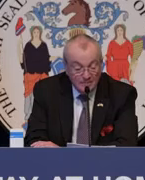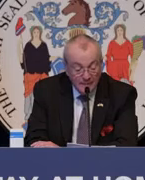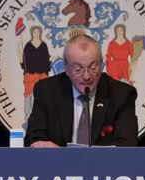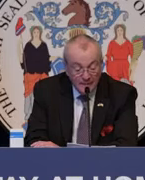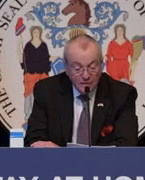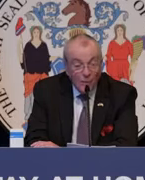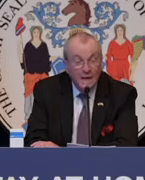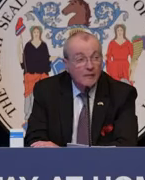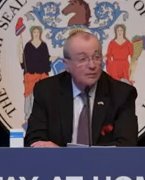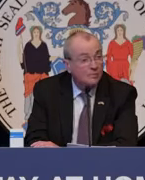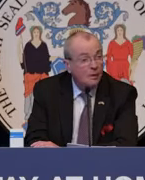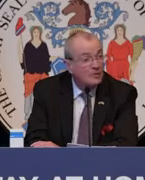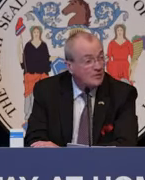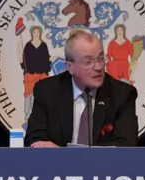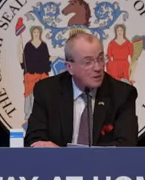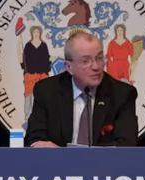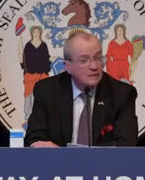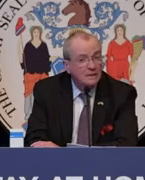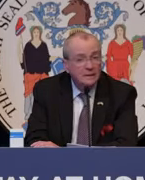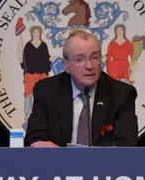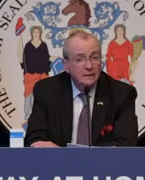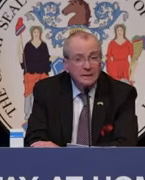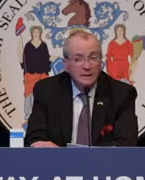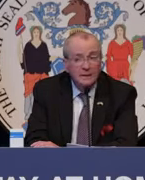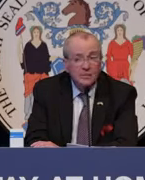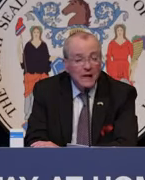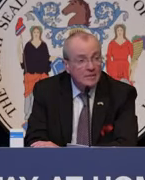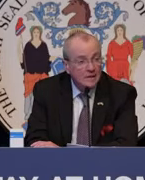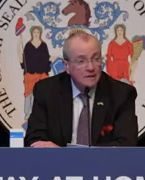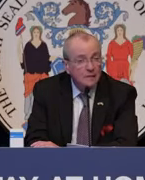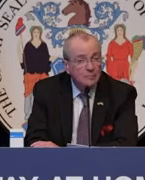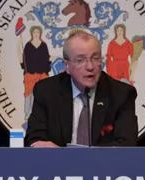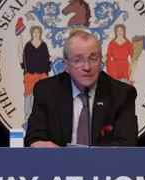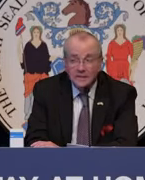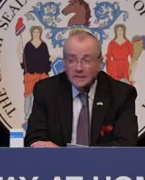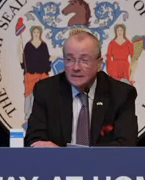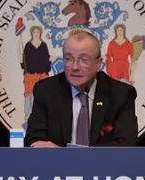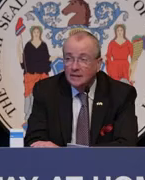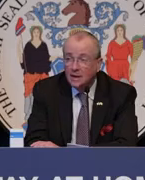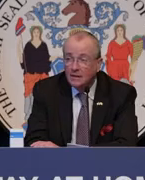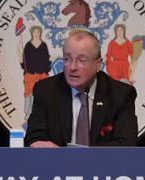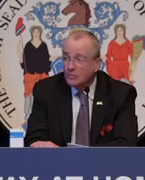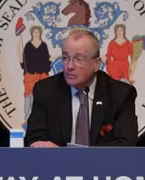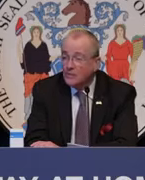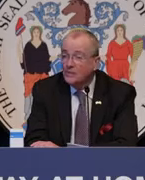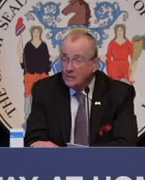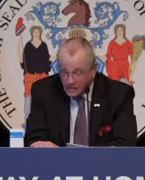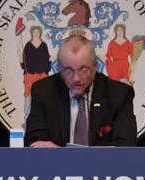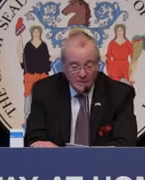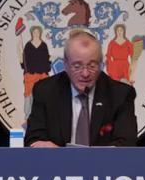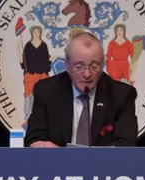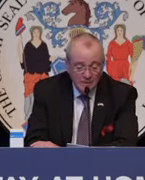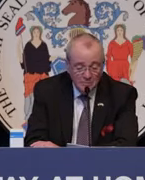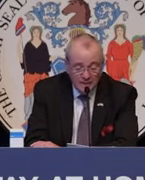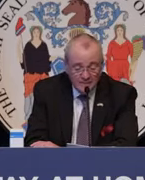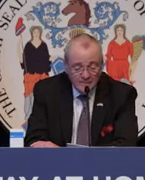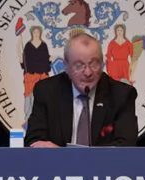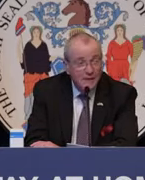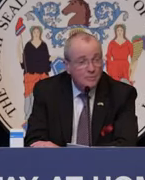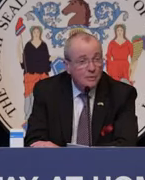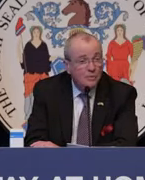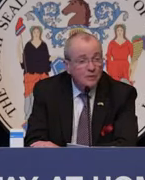team at the White House. I spoke to the Vice President on Saturday privately about a number of things, including